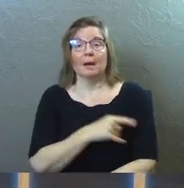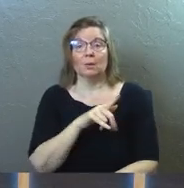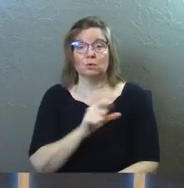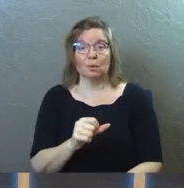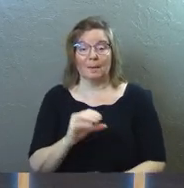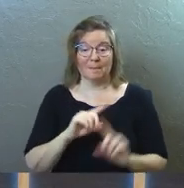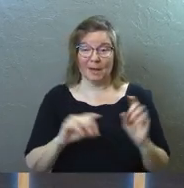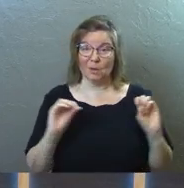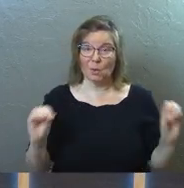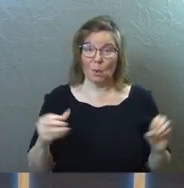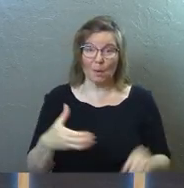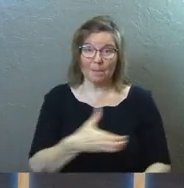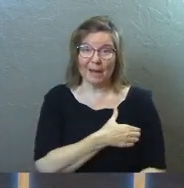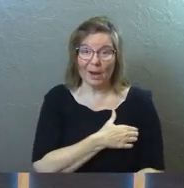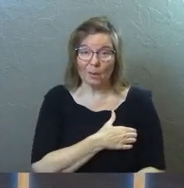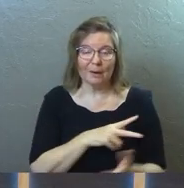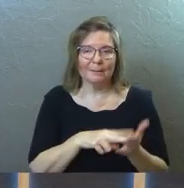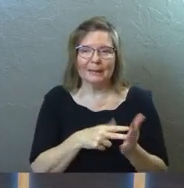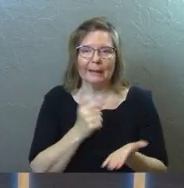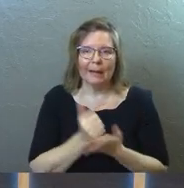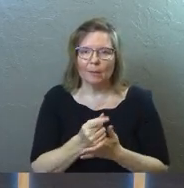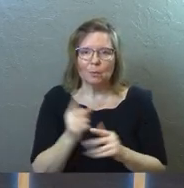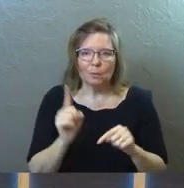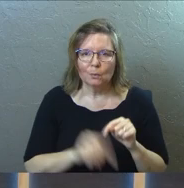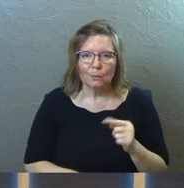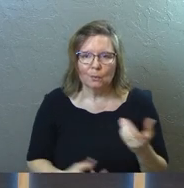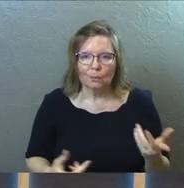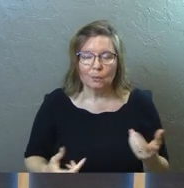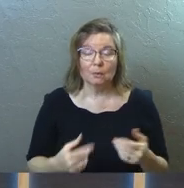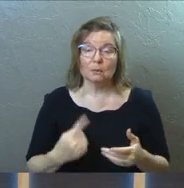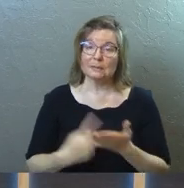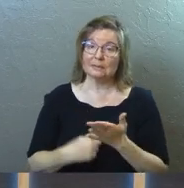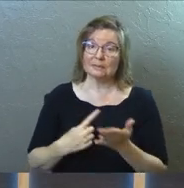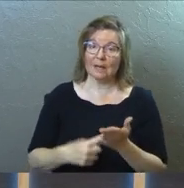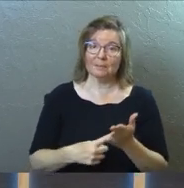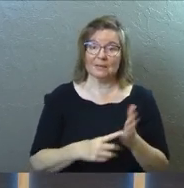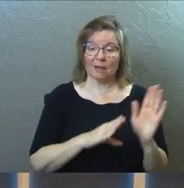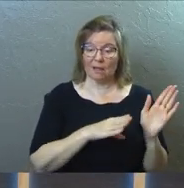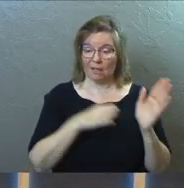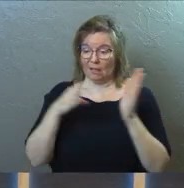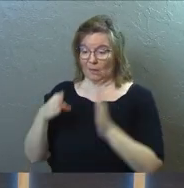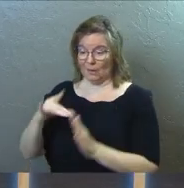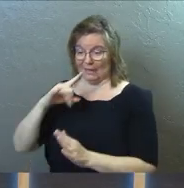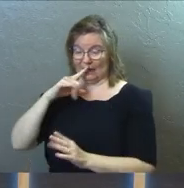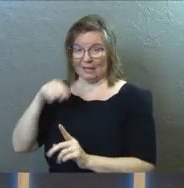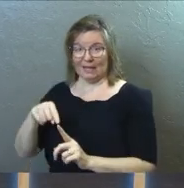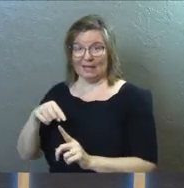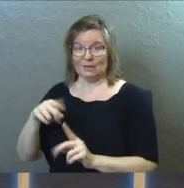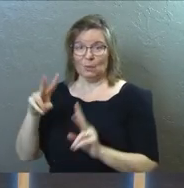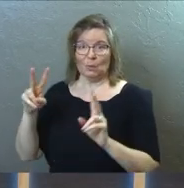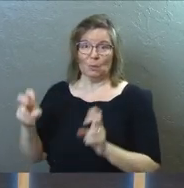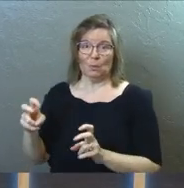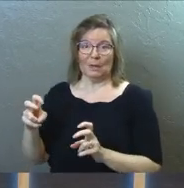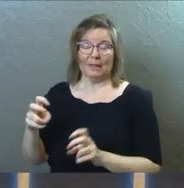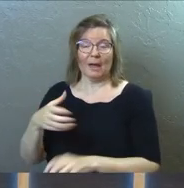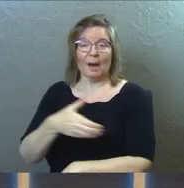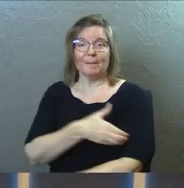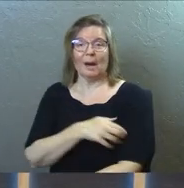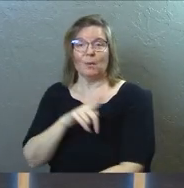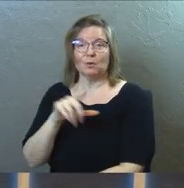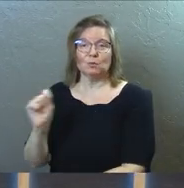and they've got no power, they don't do anything for you. And sometimes we come to our kids with the power tools of